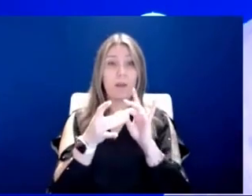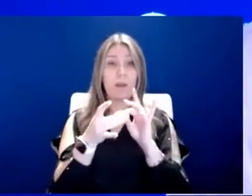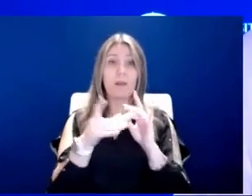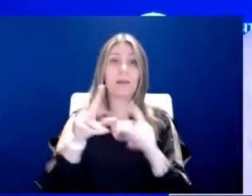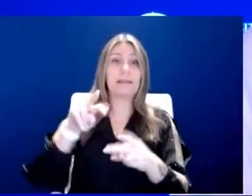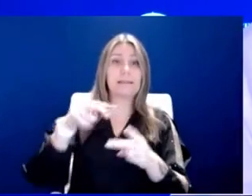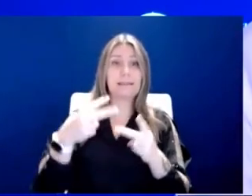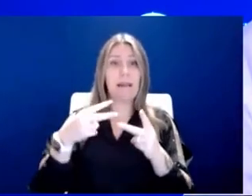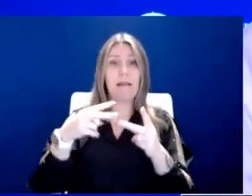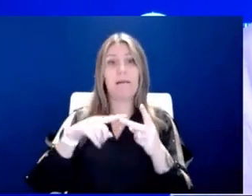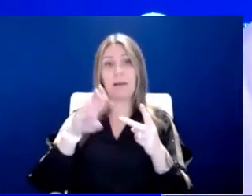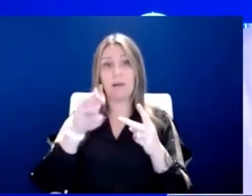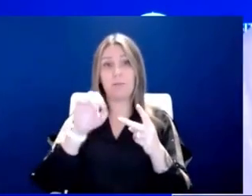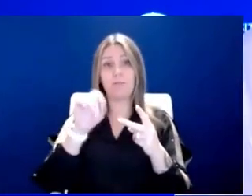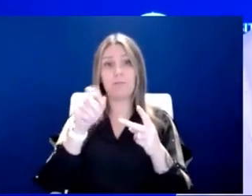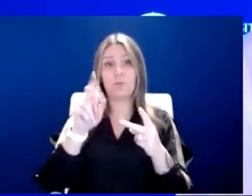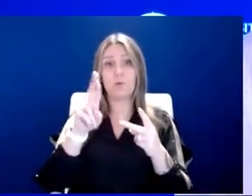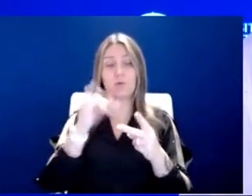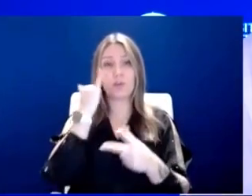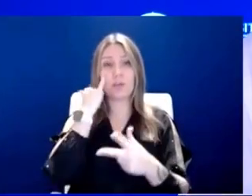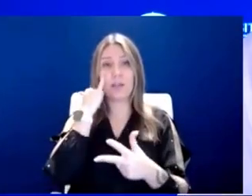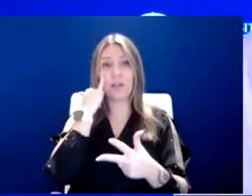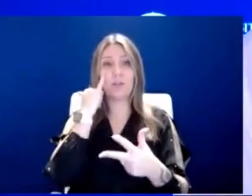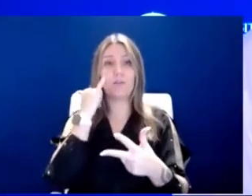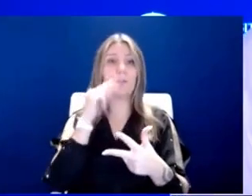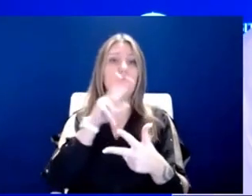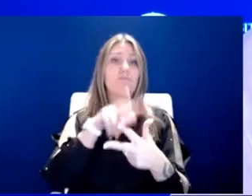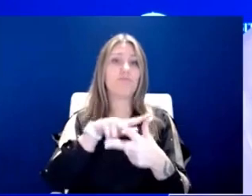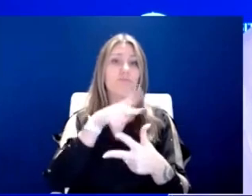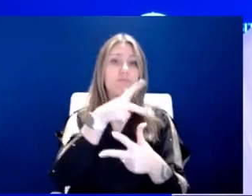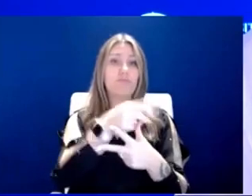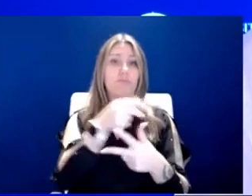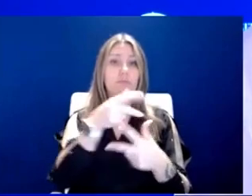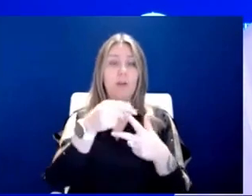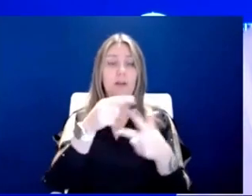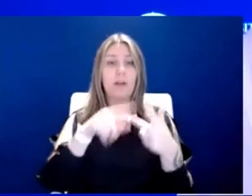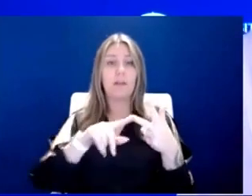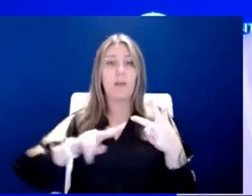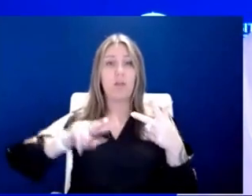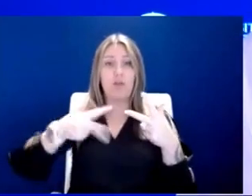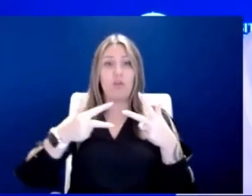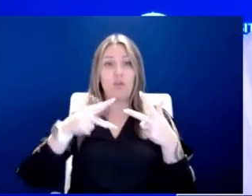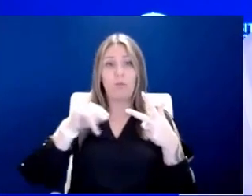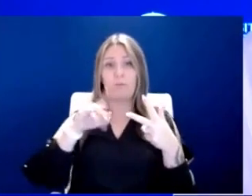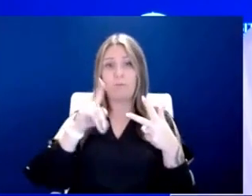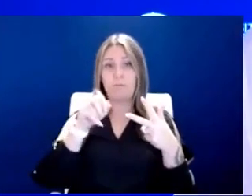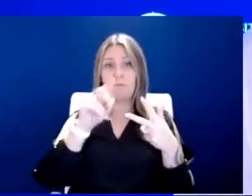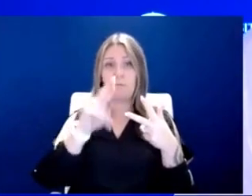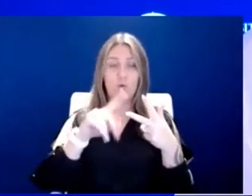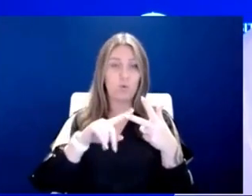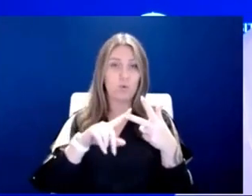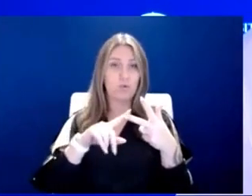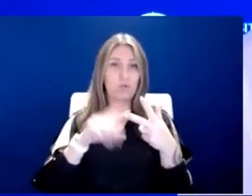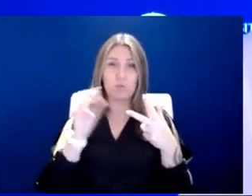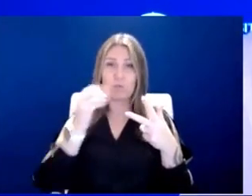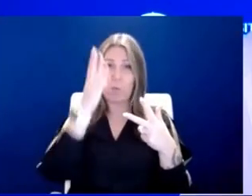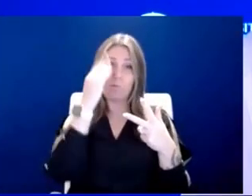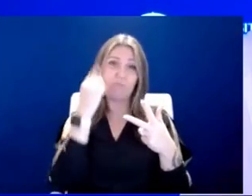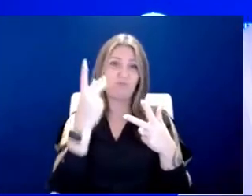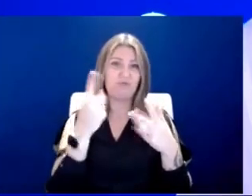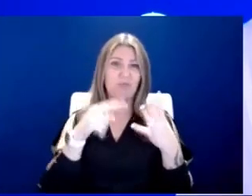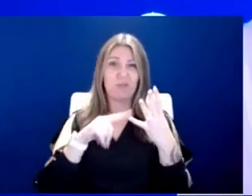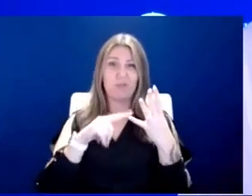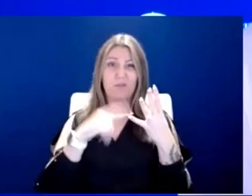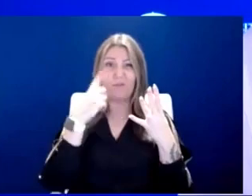you've received your first 2 doses and then that third dose, that booster. There really is no data right now for that.